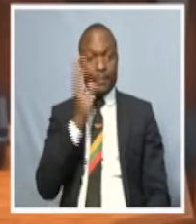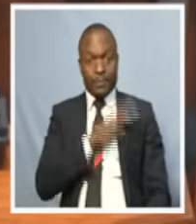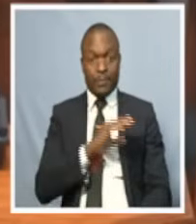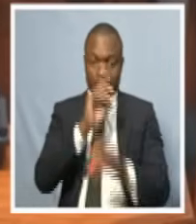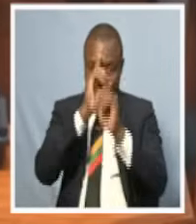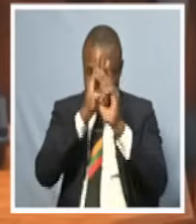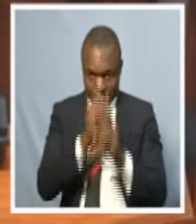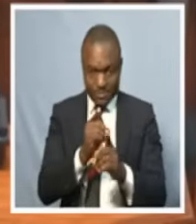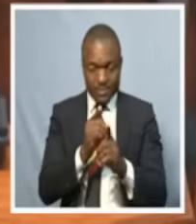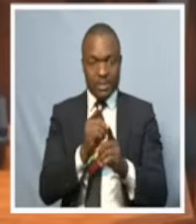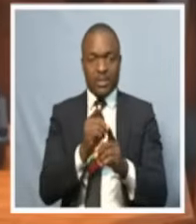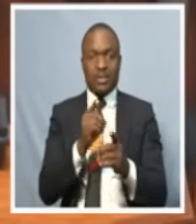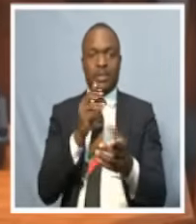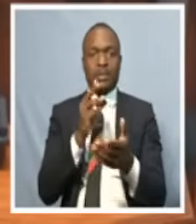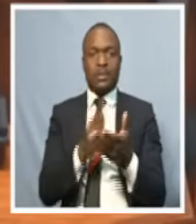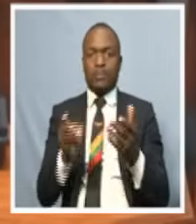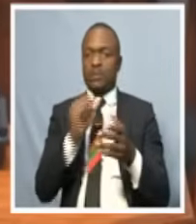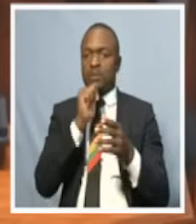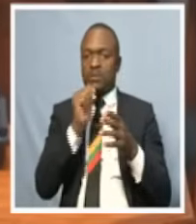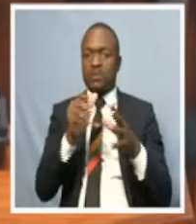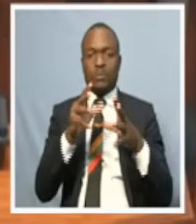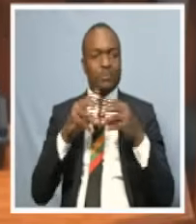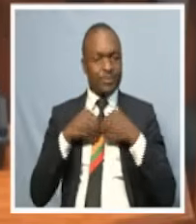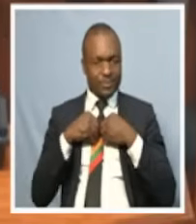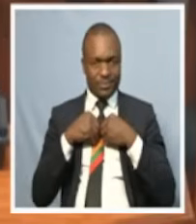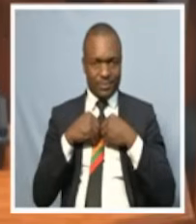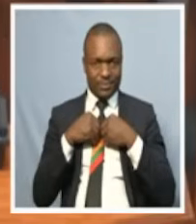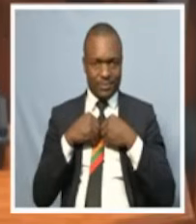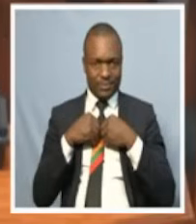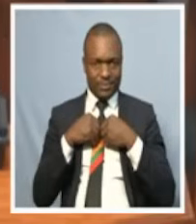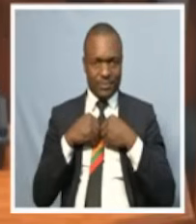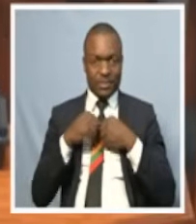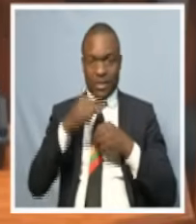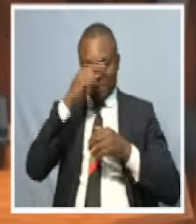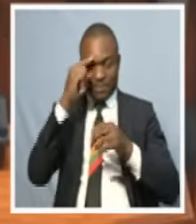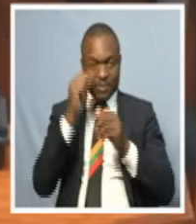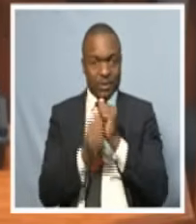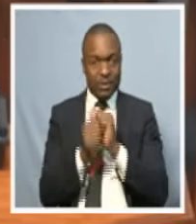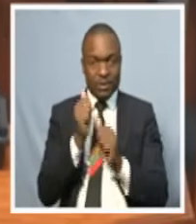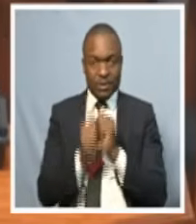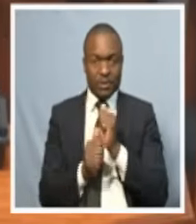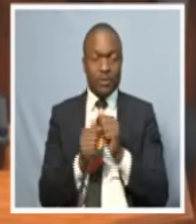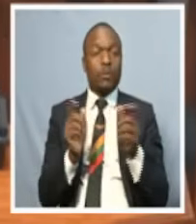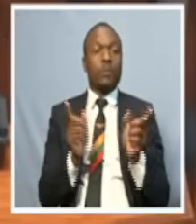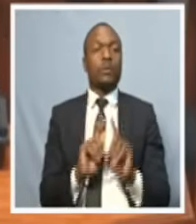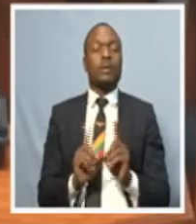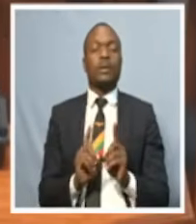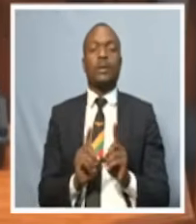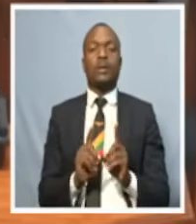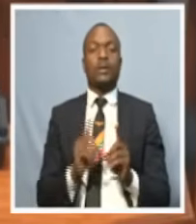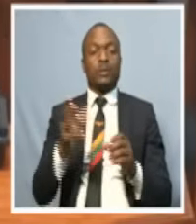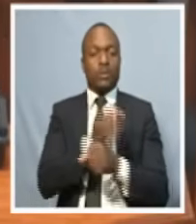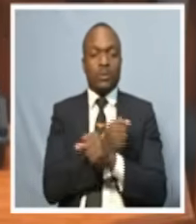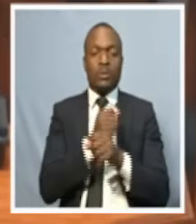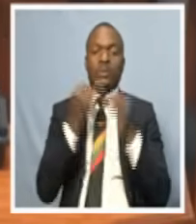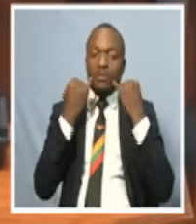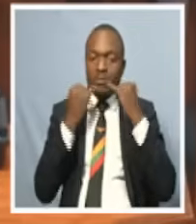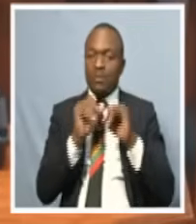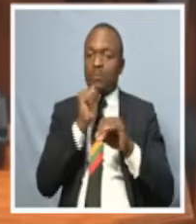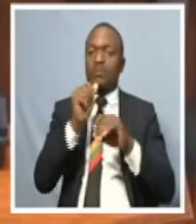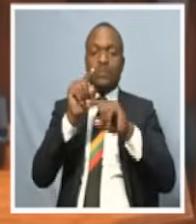ruled, that matter was not admitted simply because the source is not